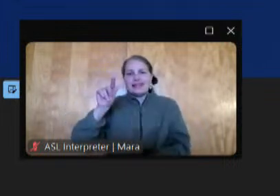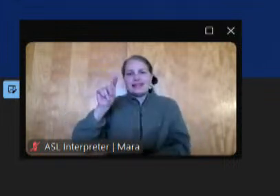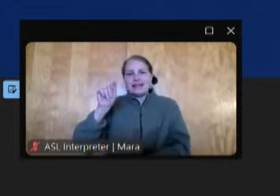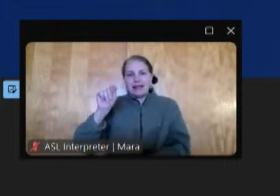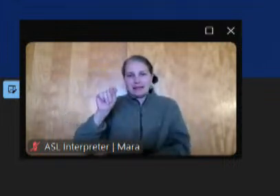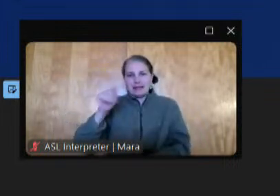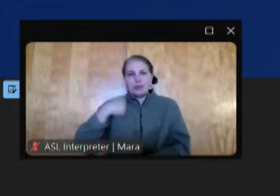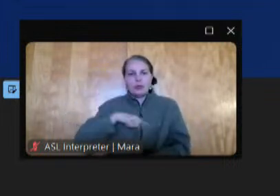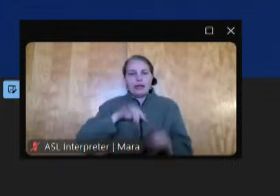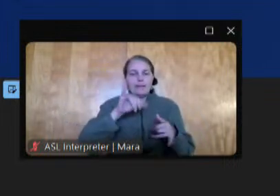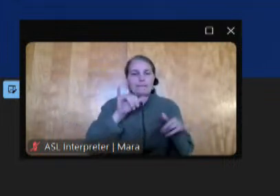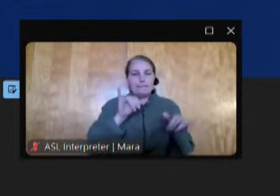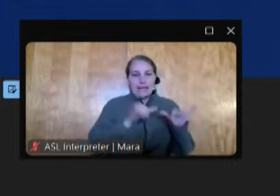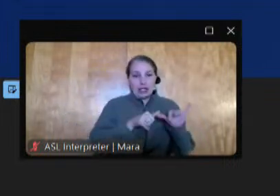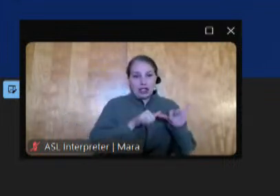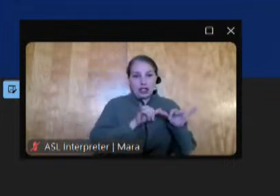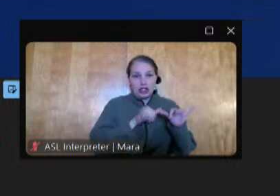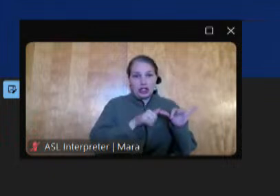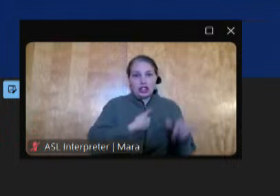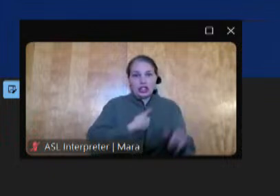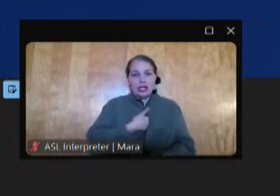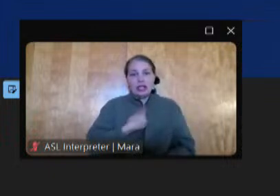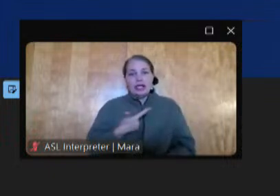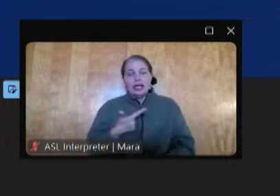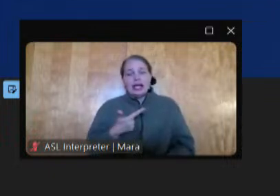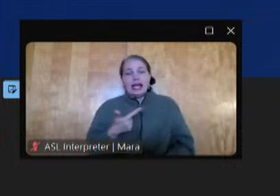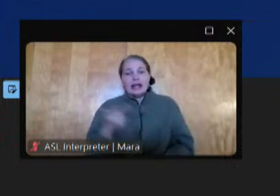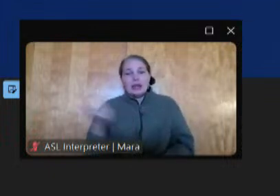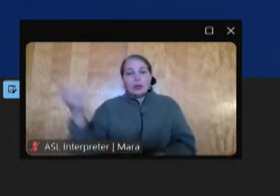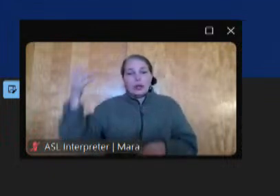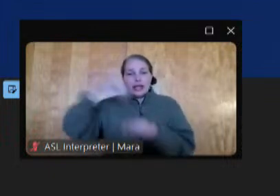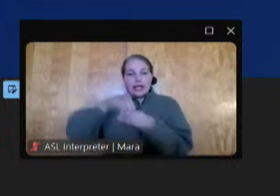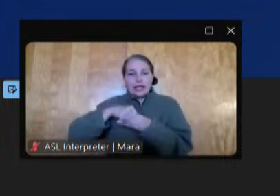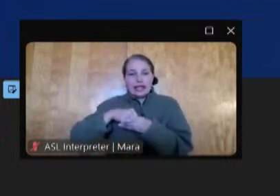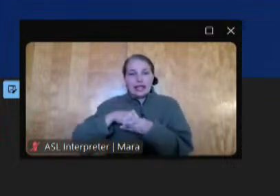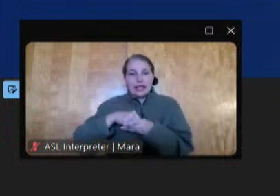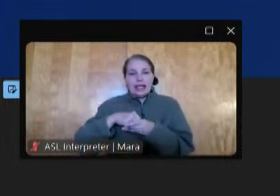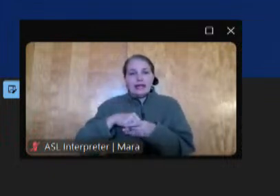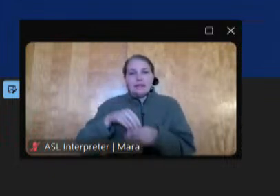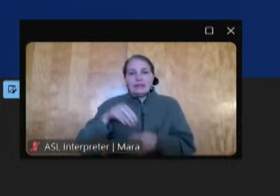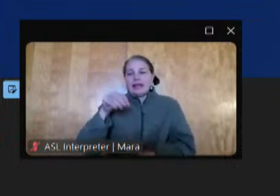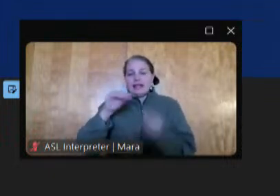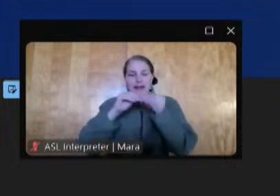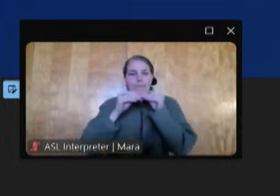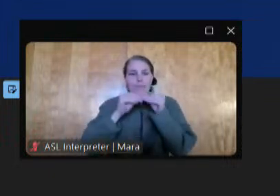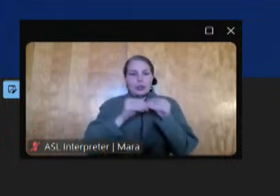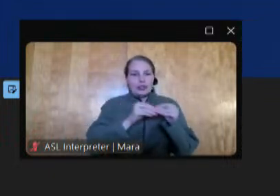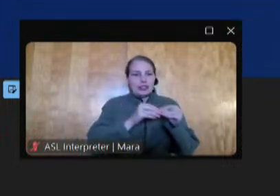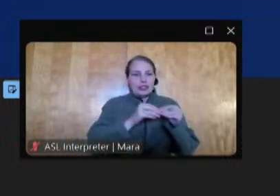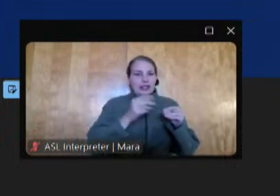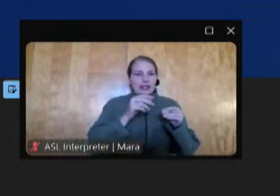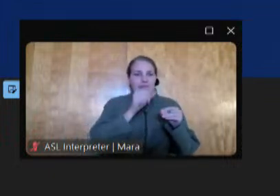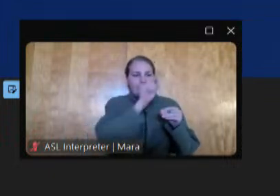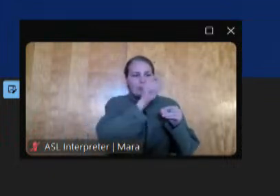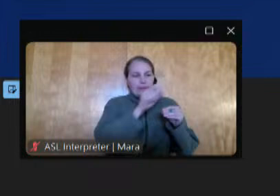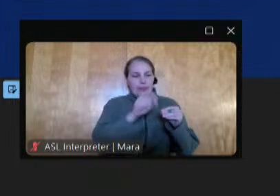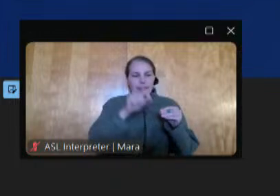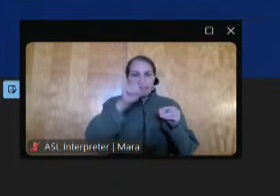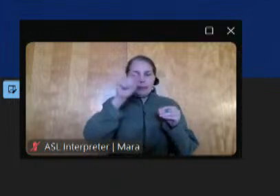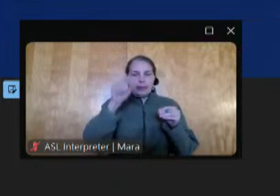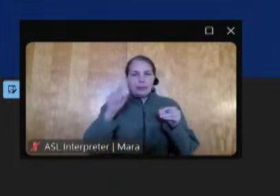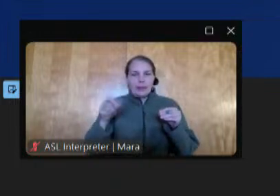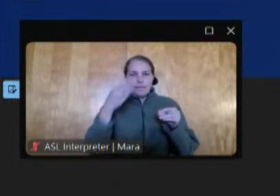is the dashed blue line that's sort of within the data on that graph. That represents the air quality